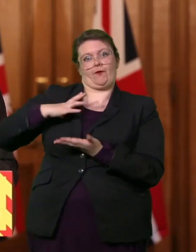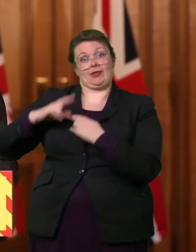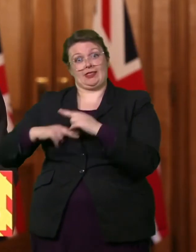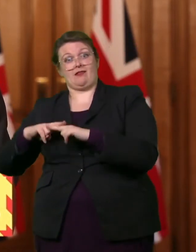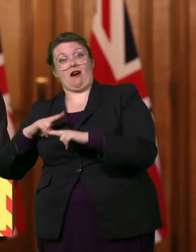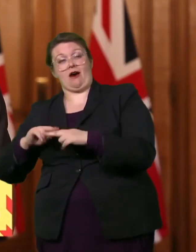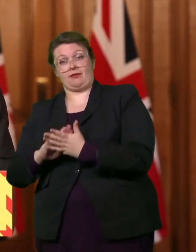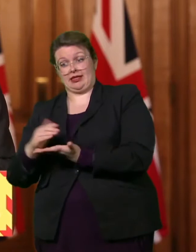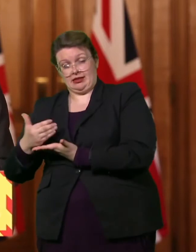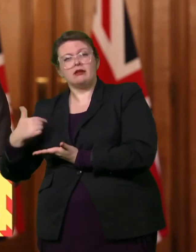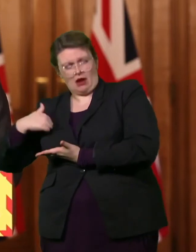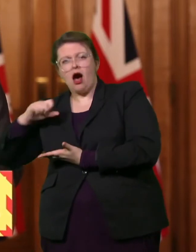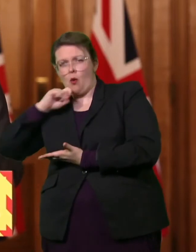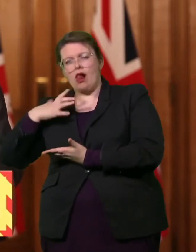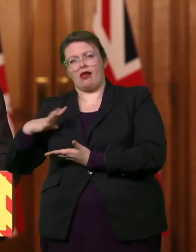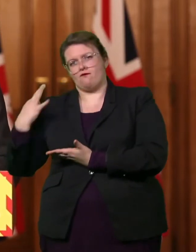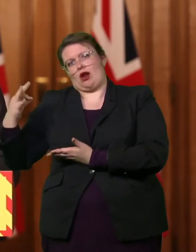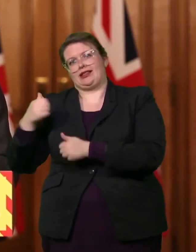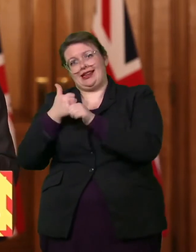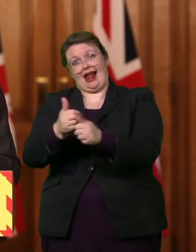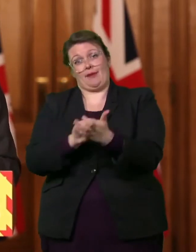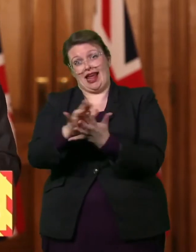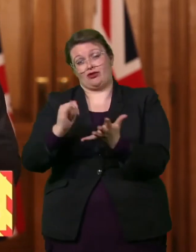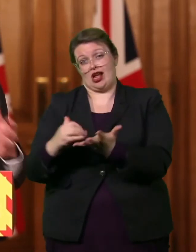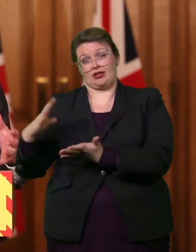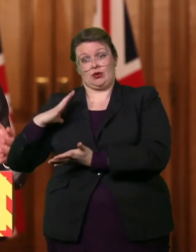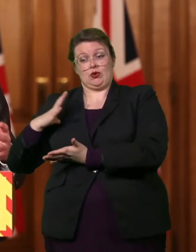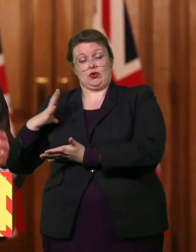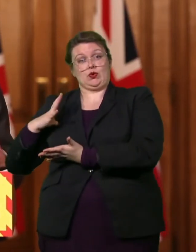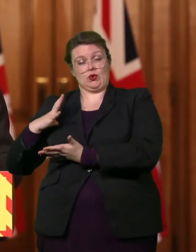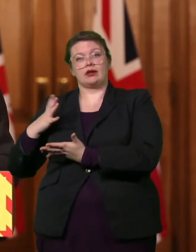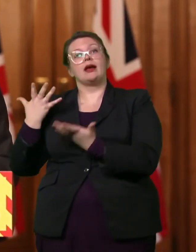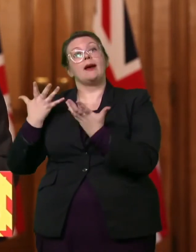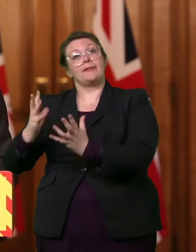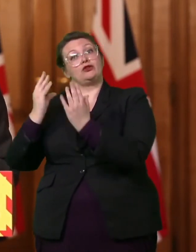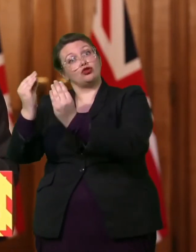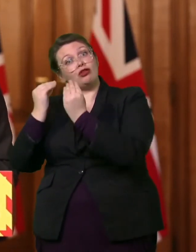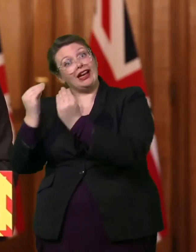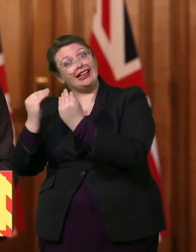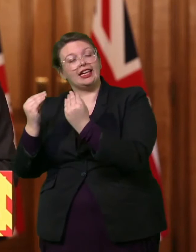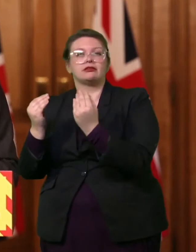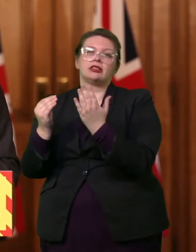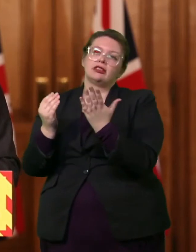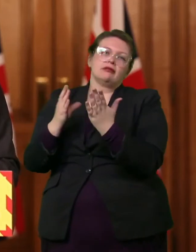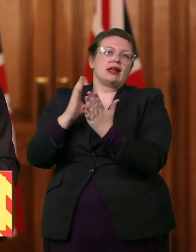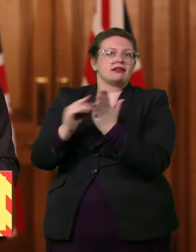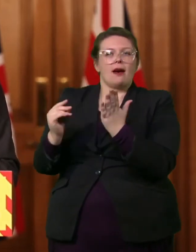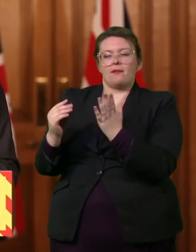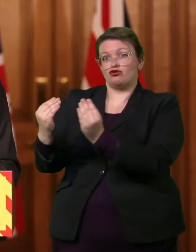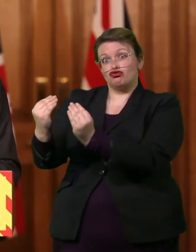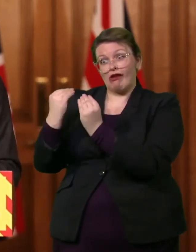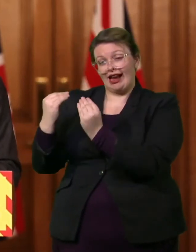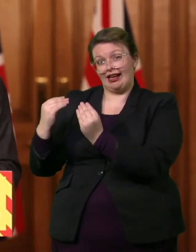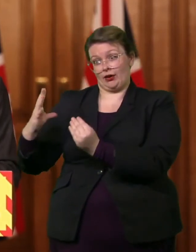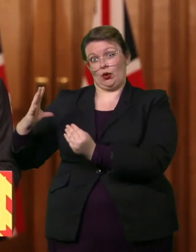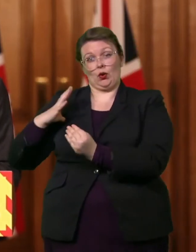voluntary action, who have the training, for instance, and are on a specific reserves programme. And we're piloting that right now, but